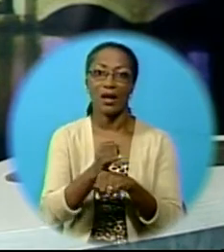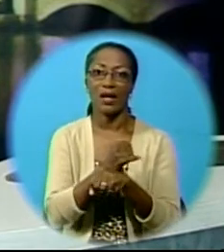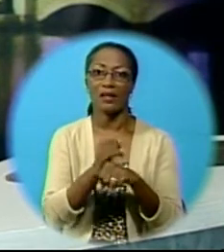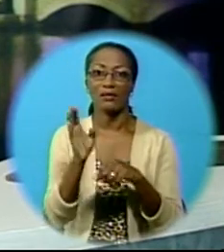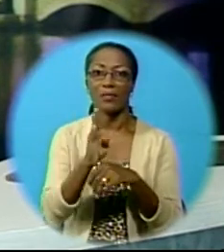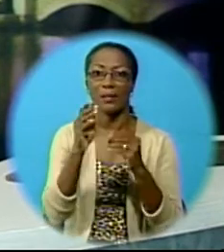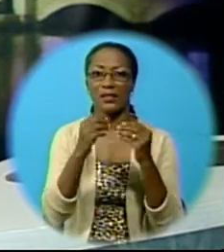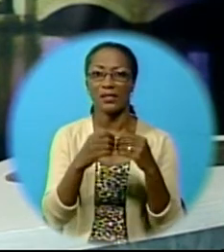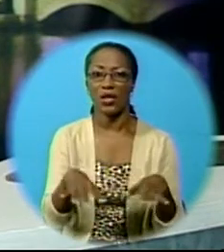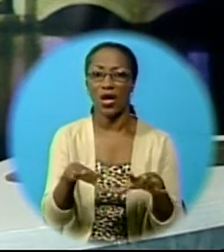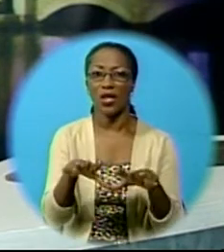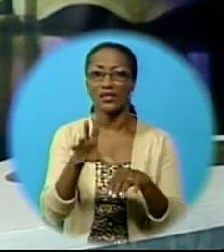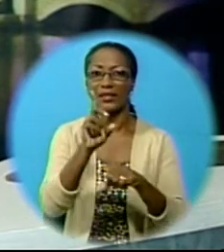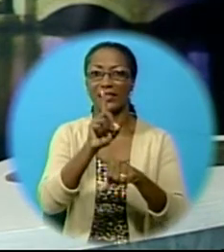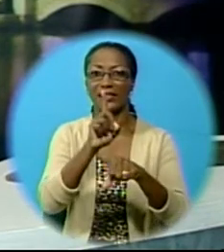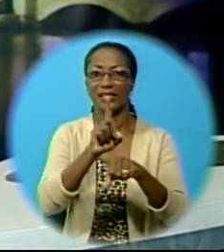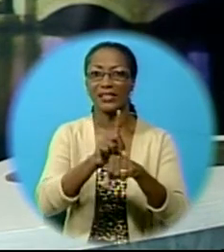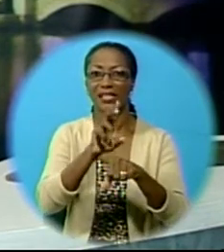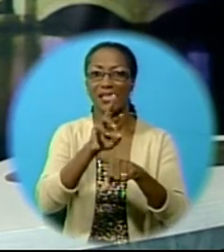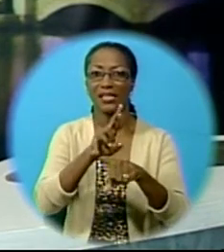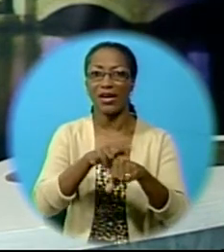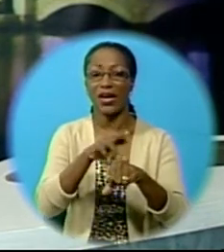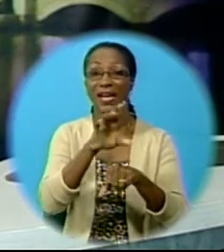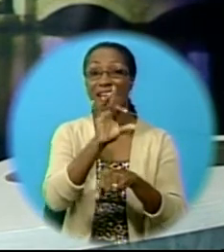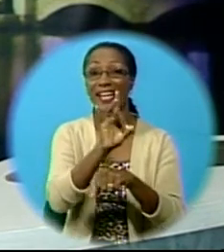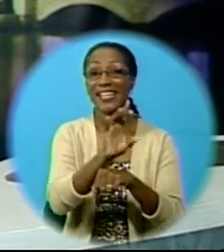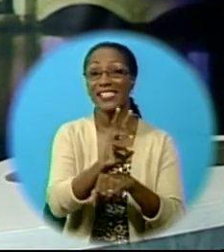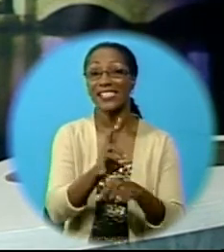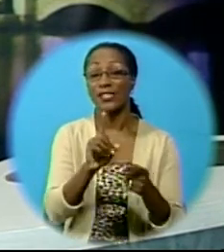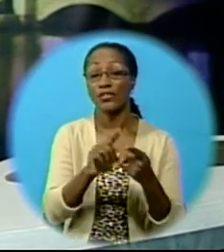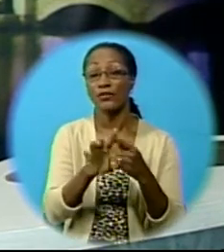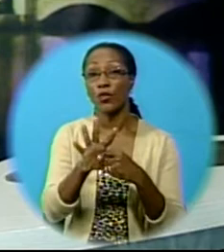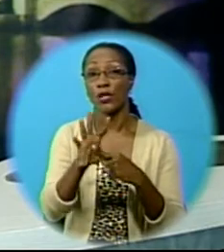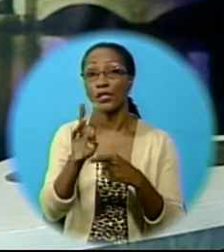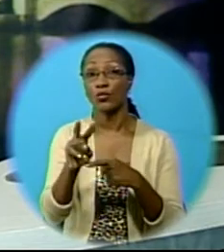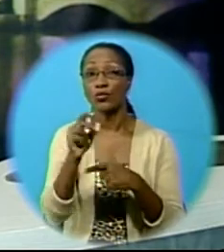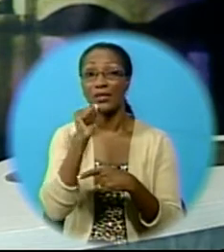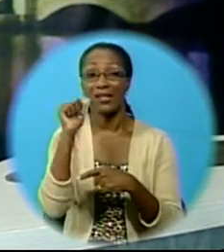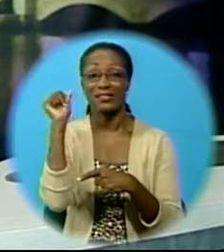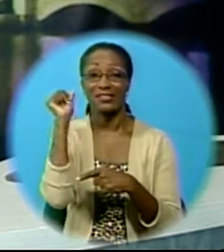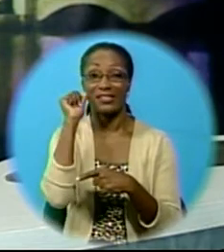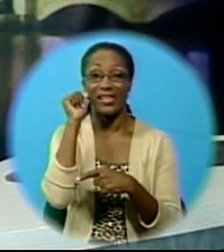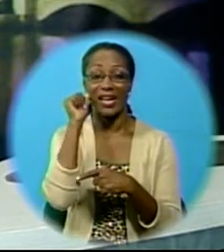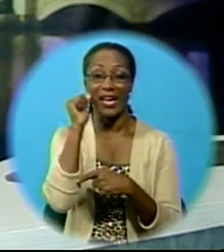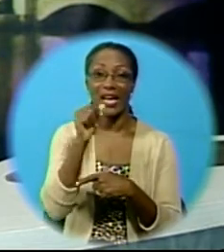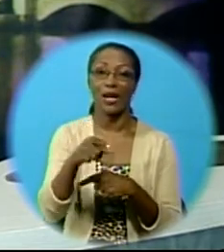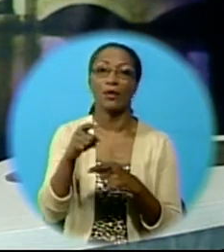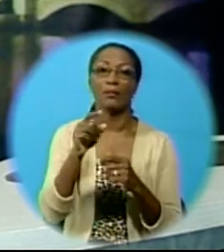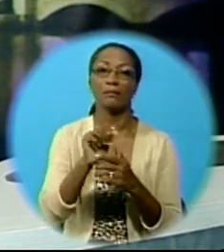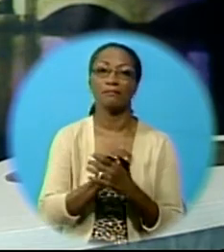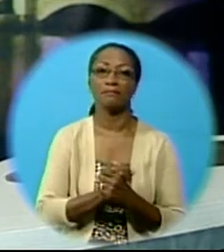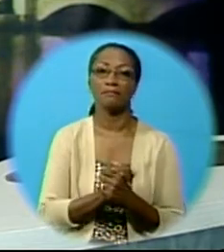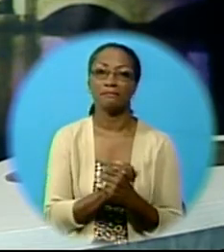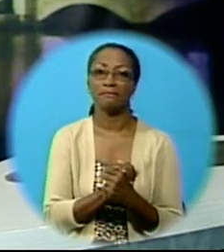opening game to the Dominican Republic 86-42 yesterday. That's the first half in sports. Back in a